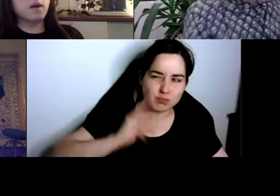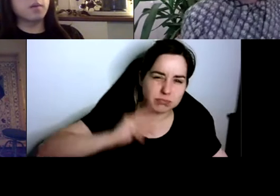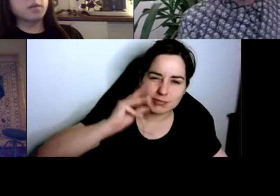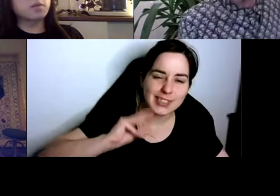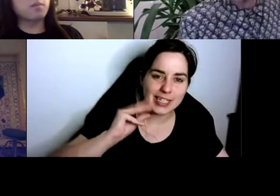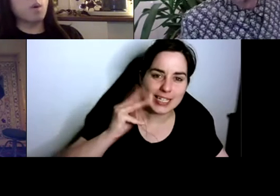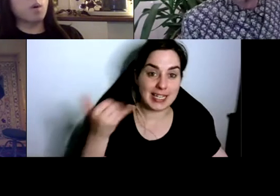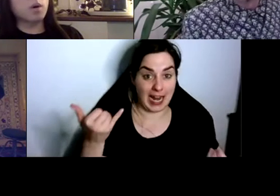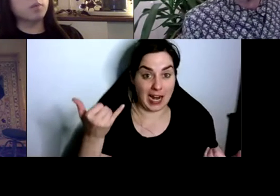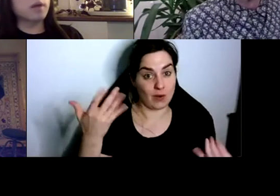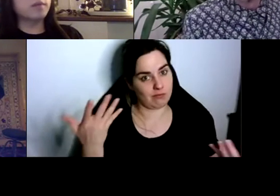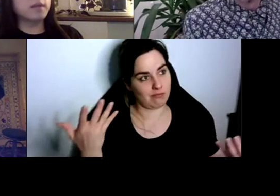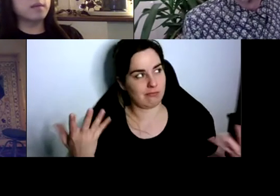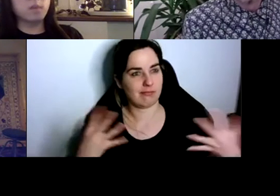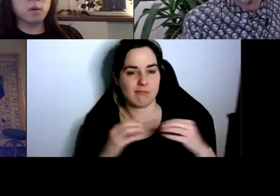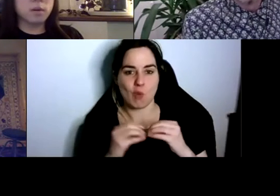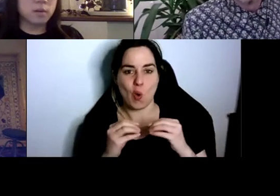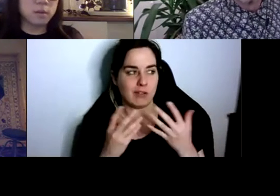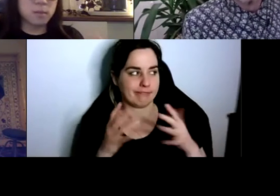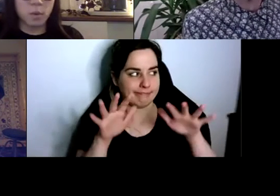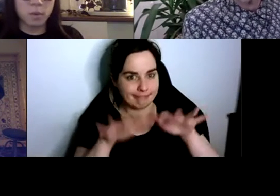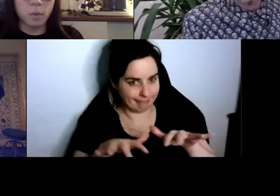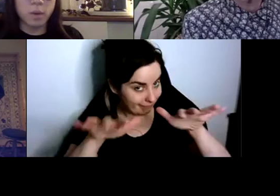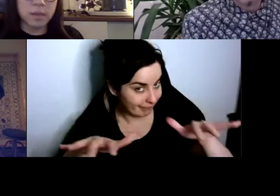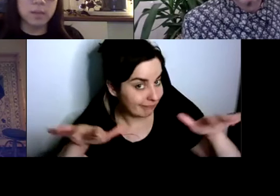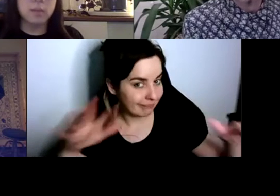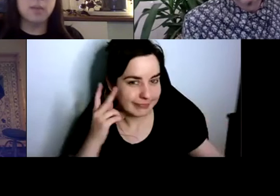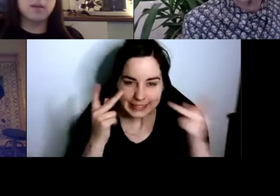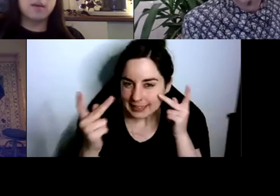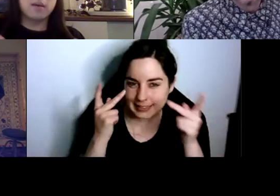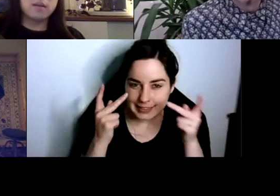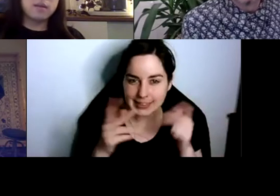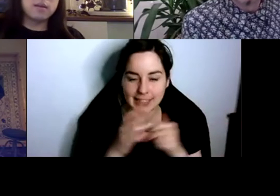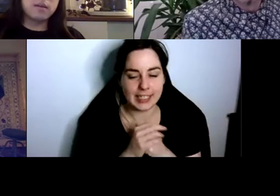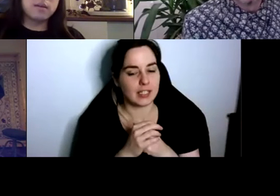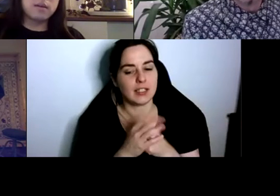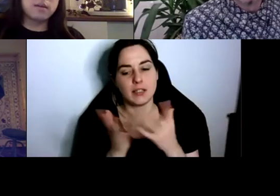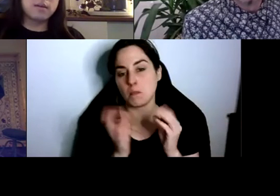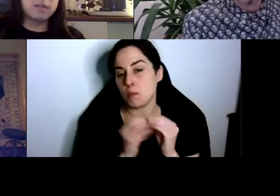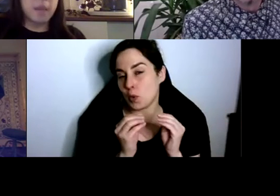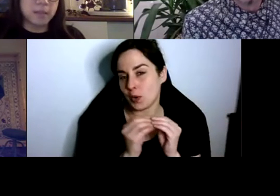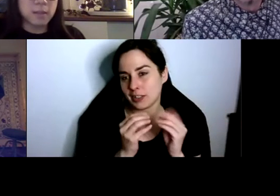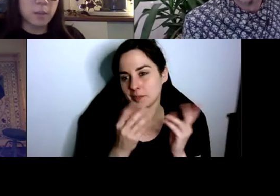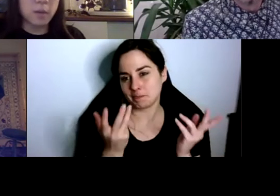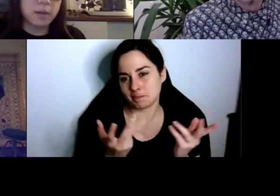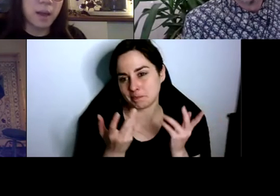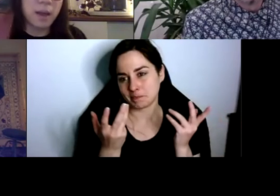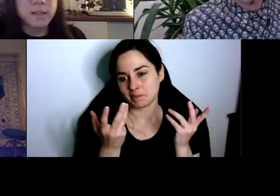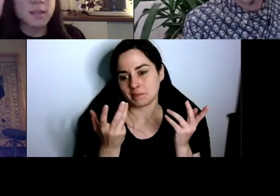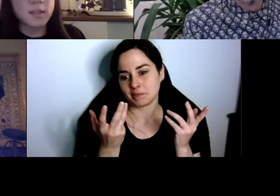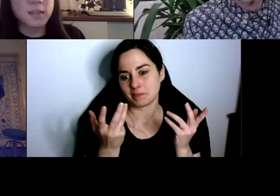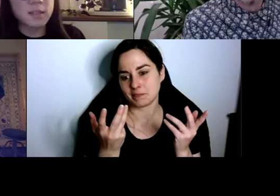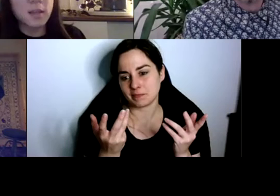being almost more prevalent, more in the space that we're